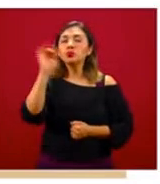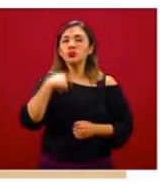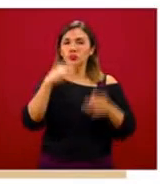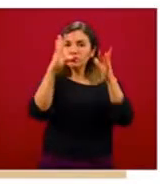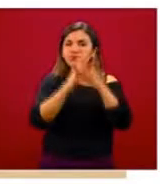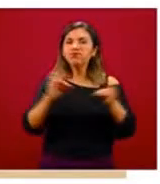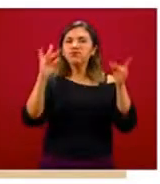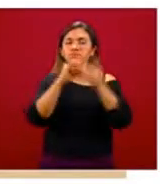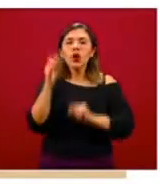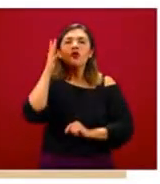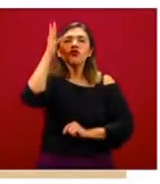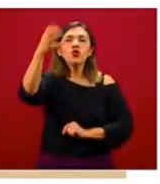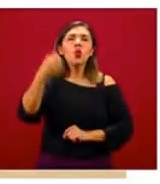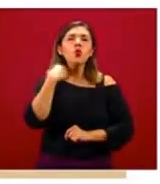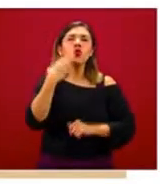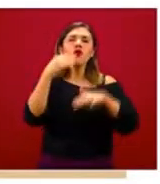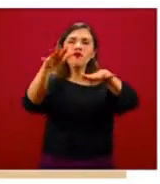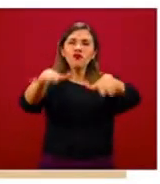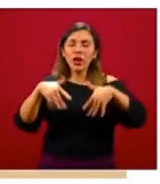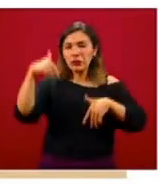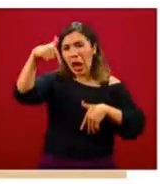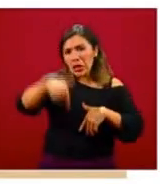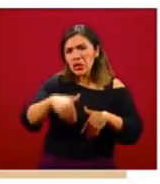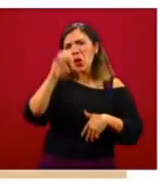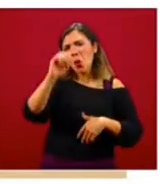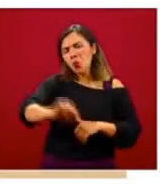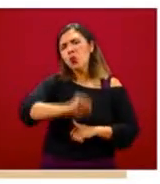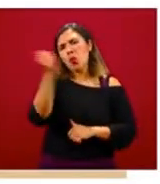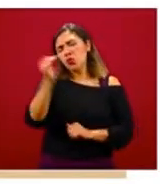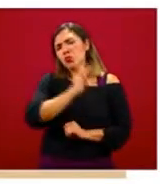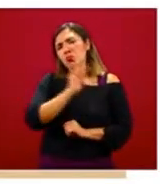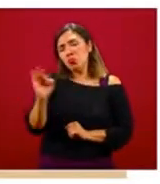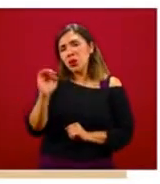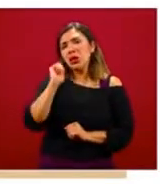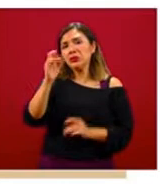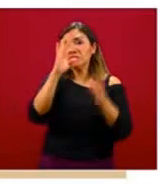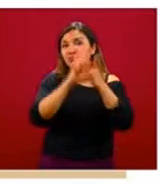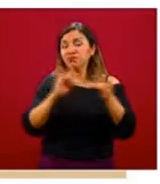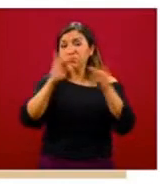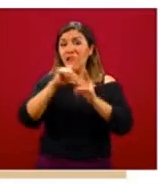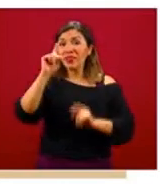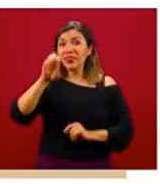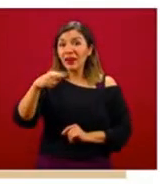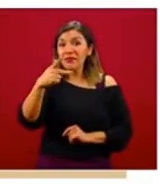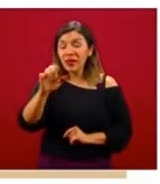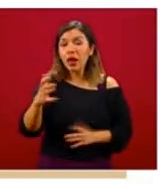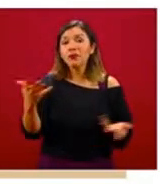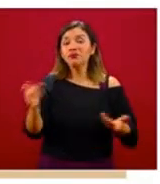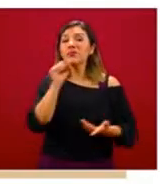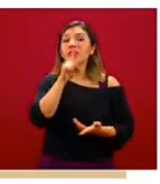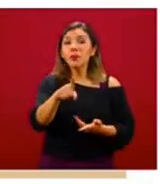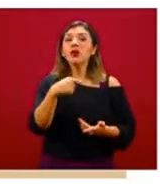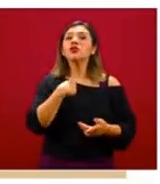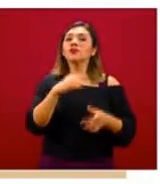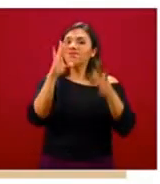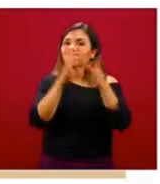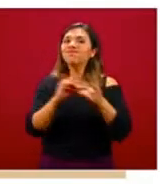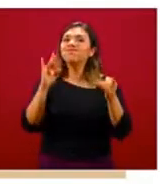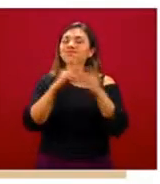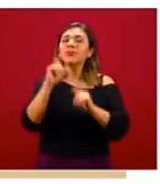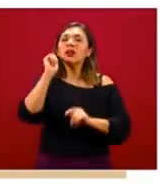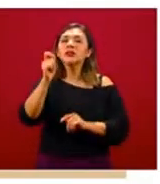and 2013. Next slide. Maybe not as important